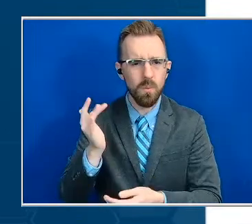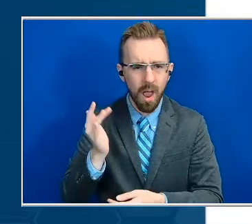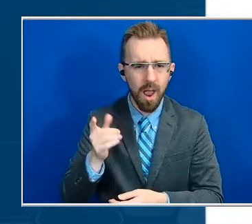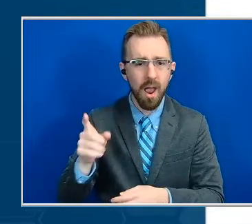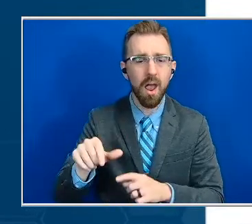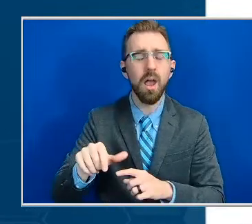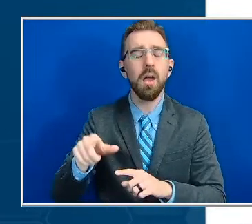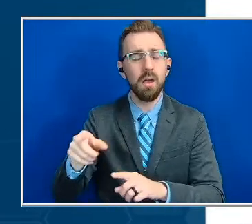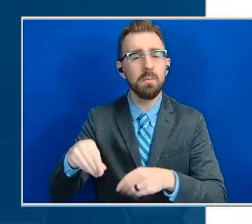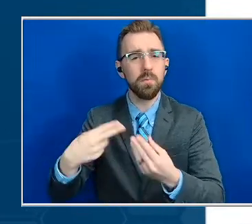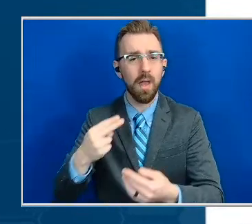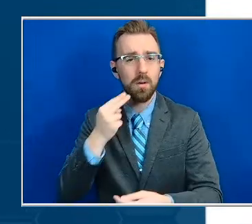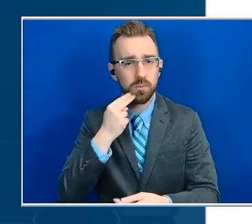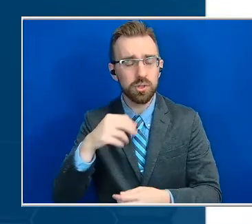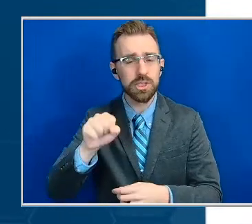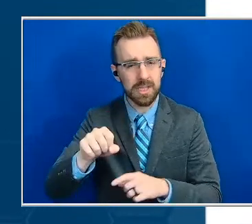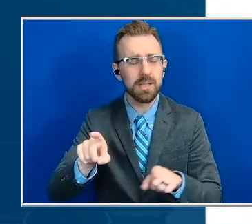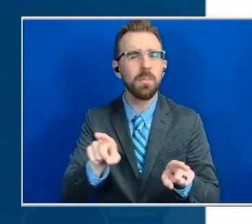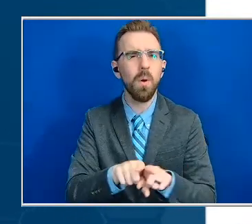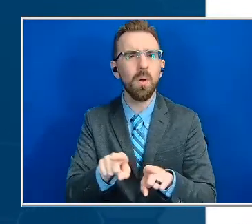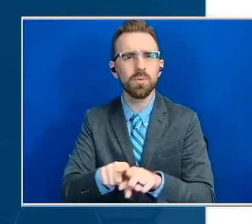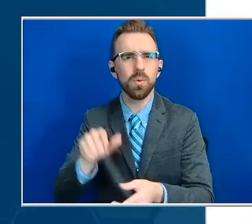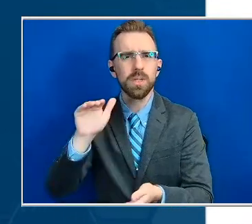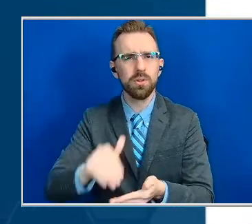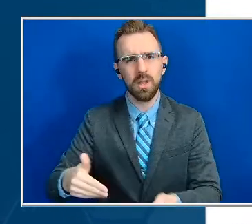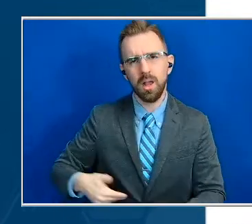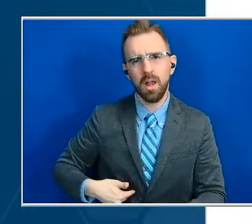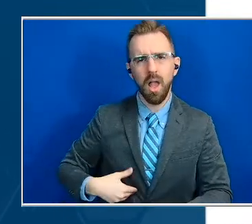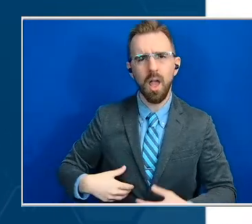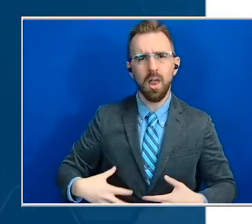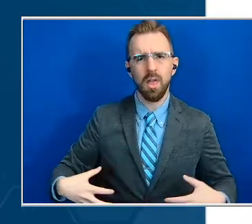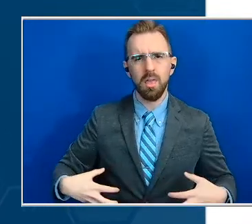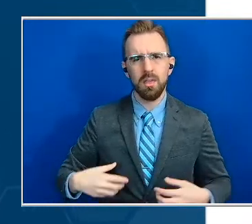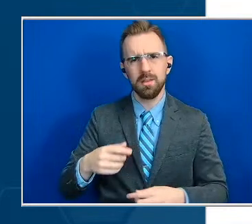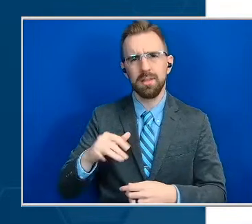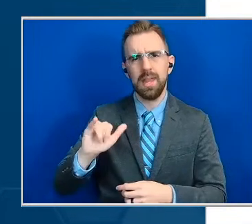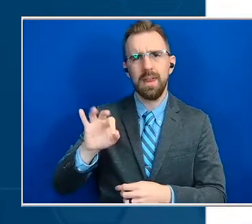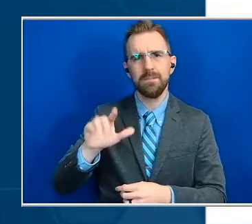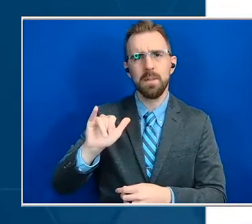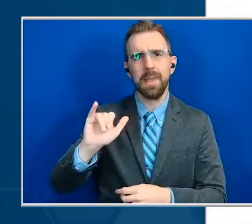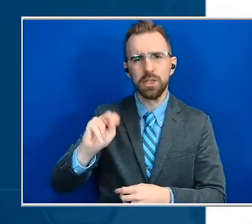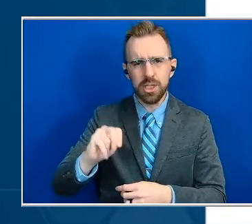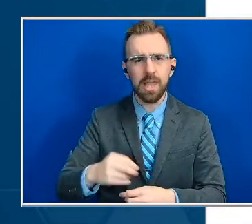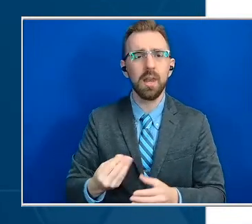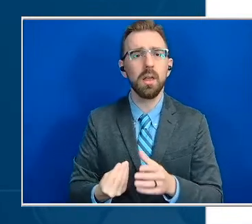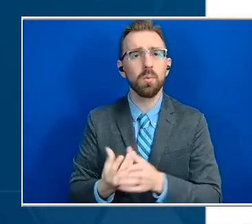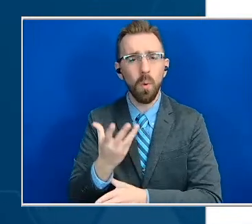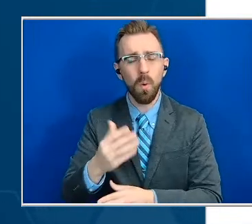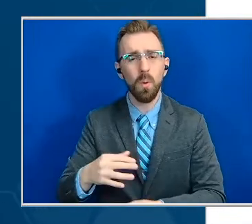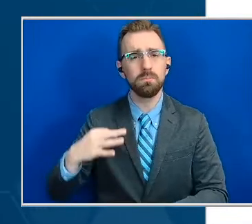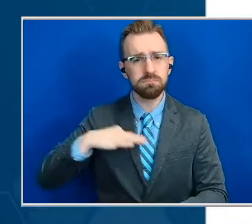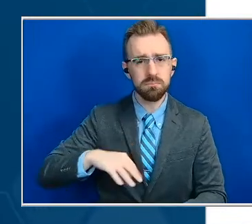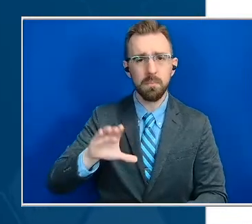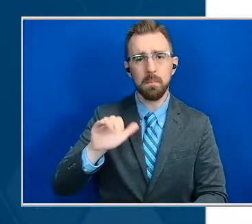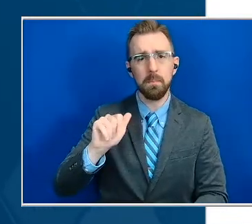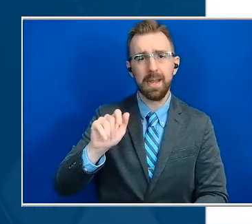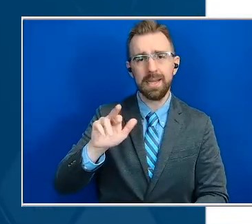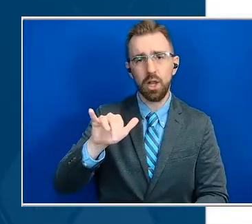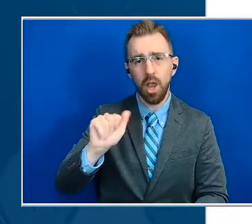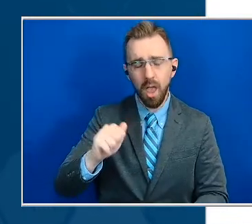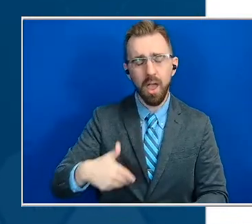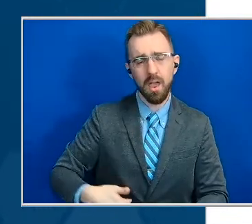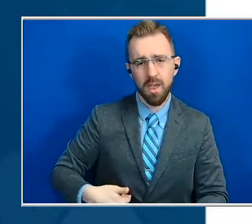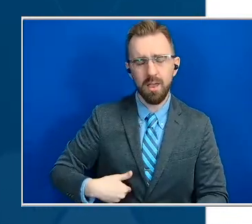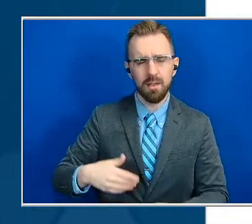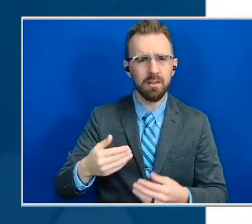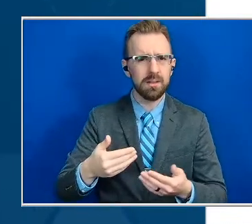it also helps decrease gut inflammation, help the growth of beneficial bacteria in the gut, and gut health is so important to